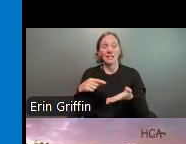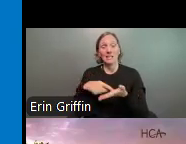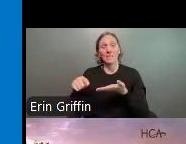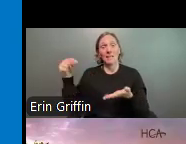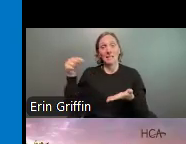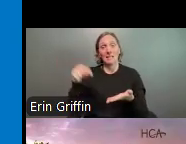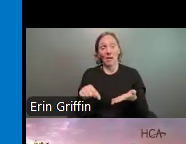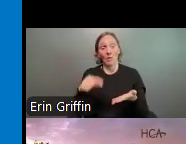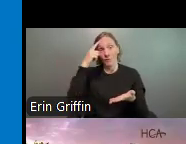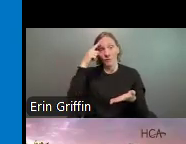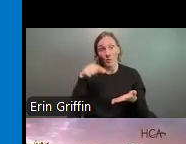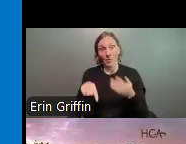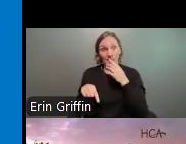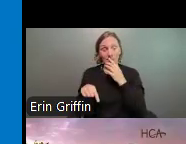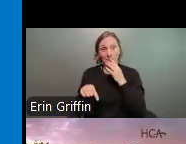Health expansion?